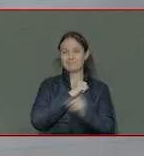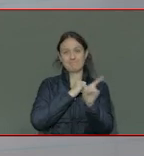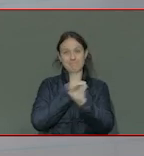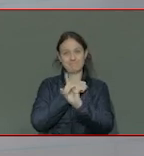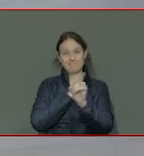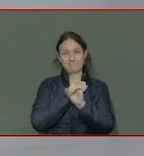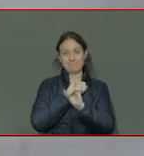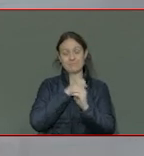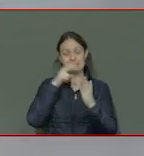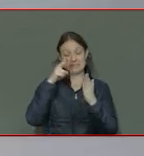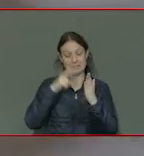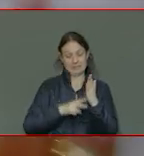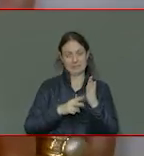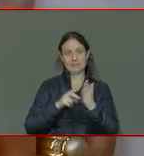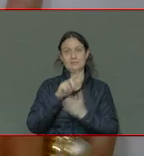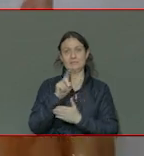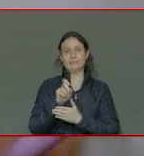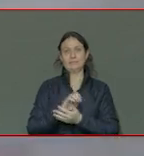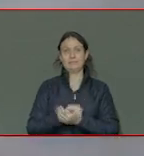there.